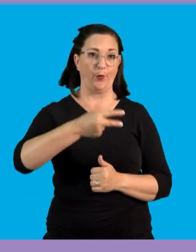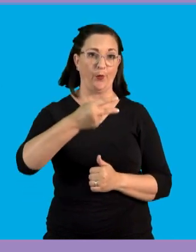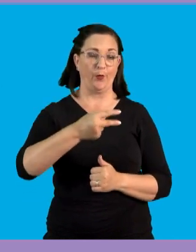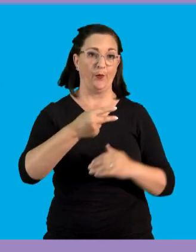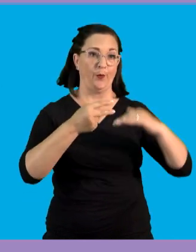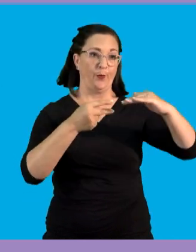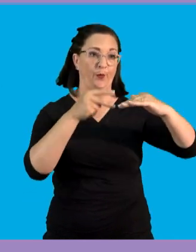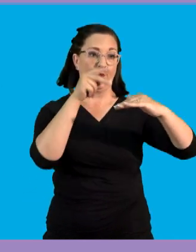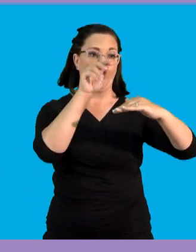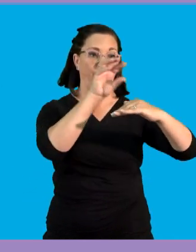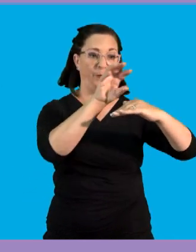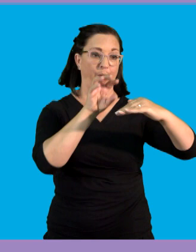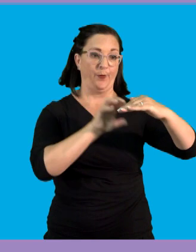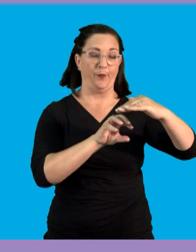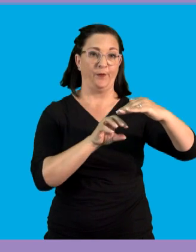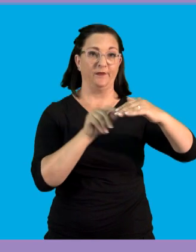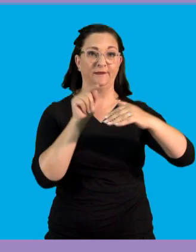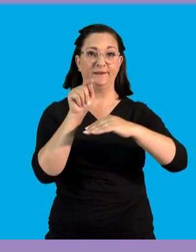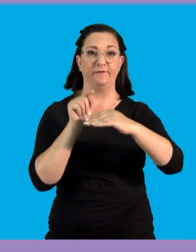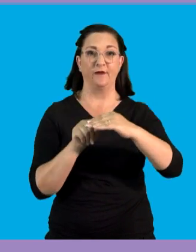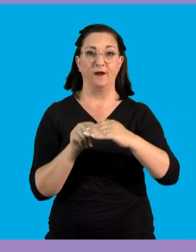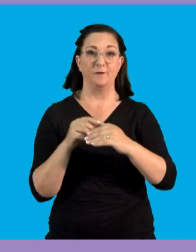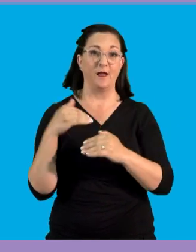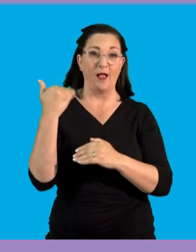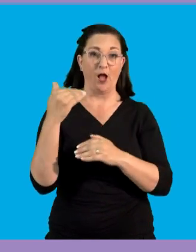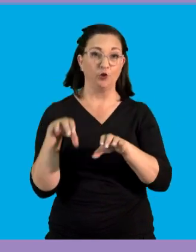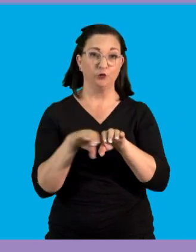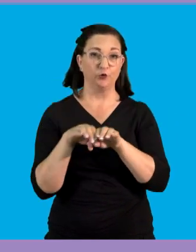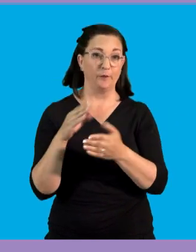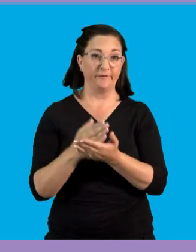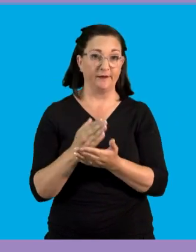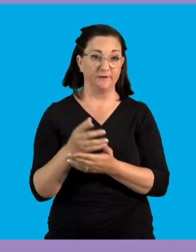the numerator and the denominator by the highest common factor?